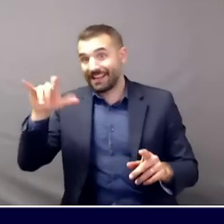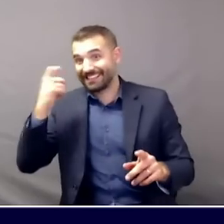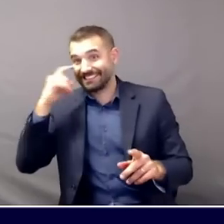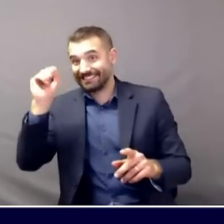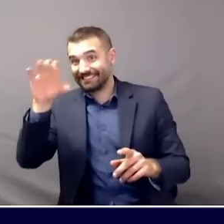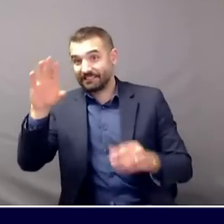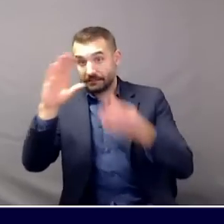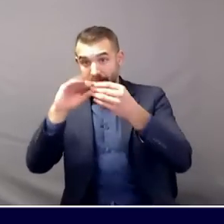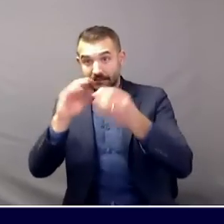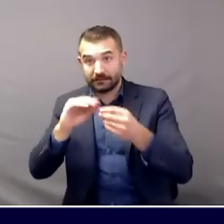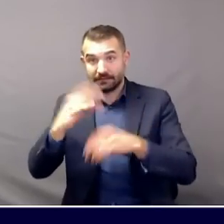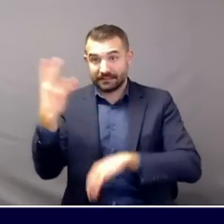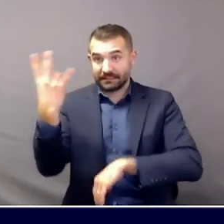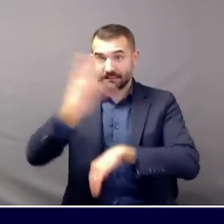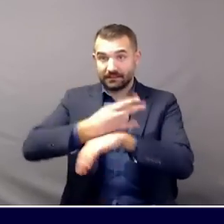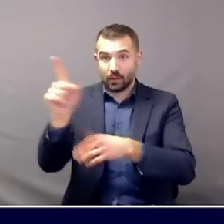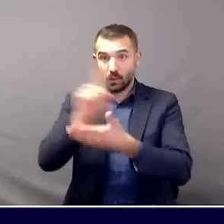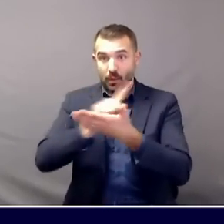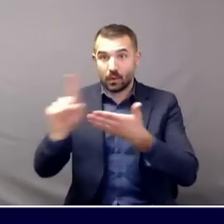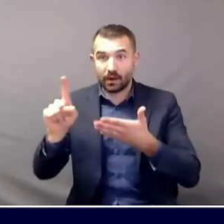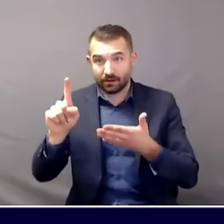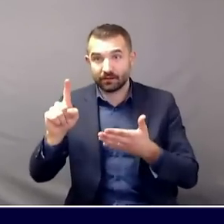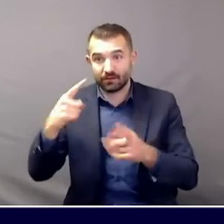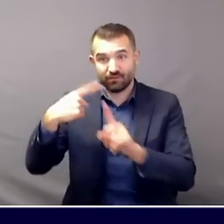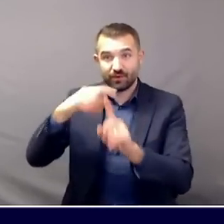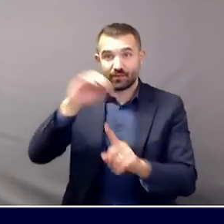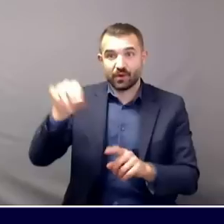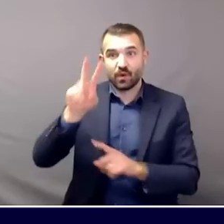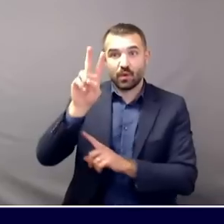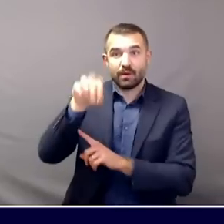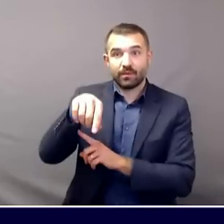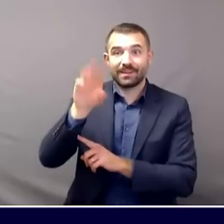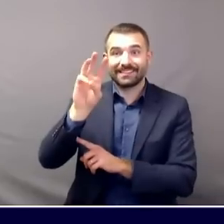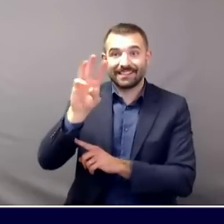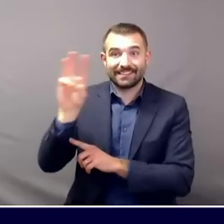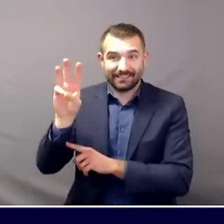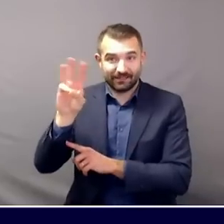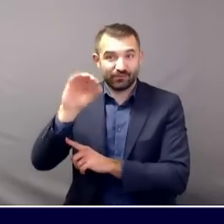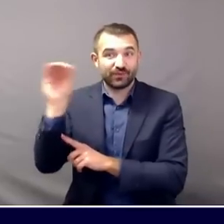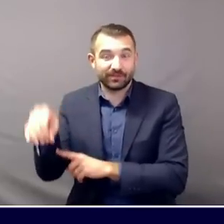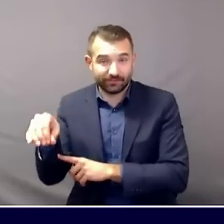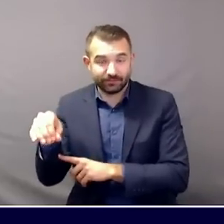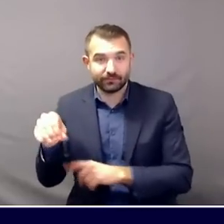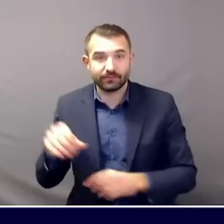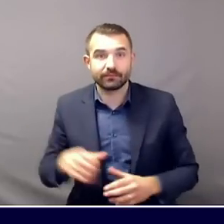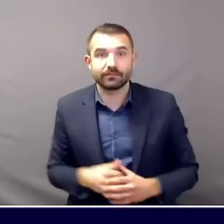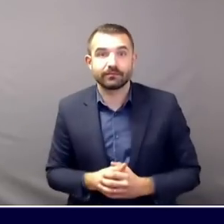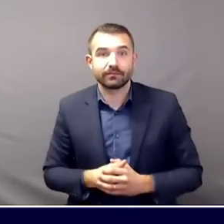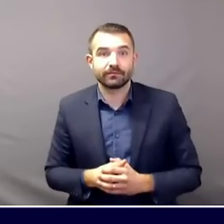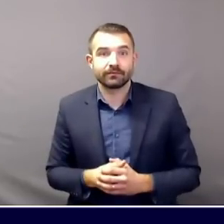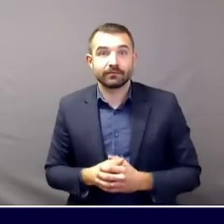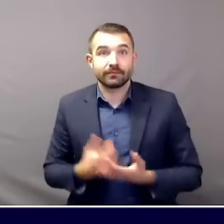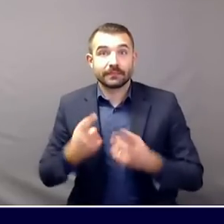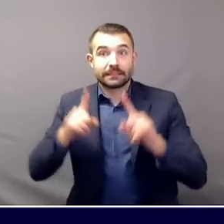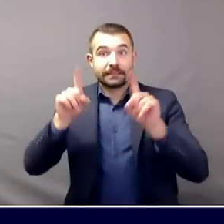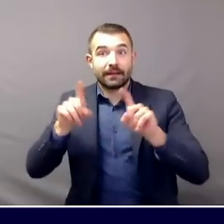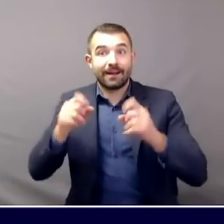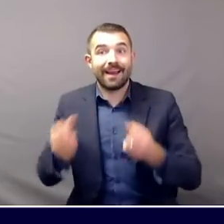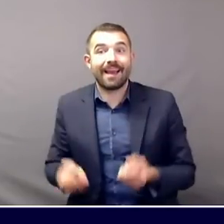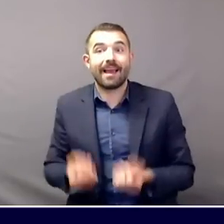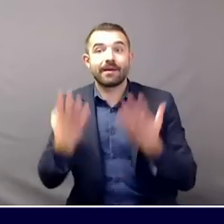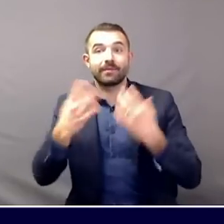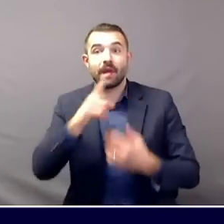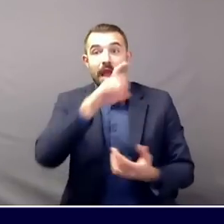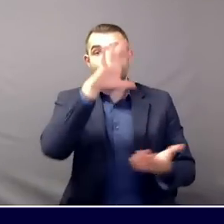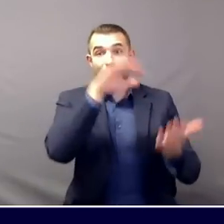in Maine stands at 2.66%, and our testing volume stands at